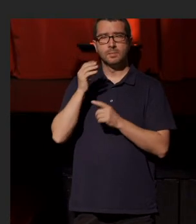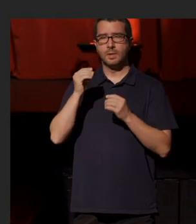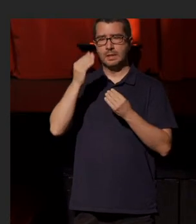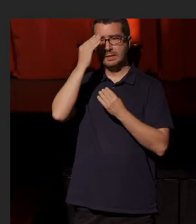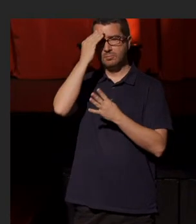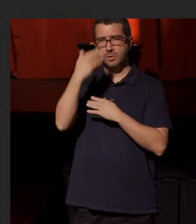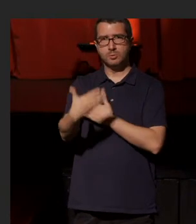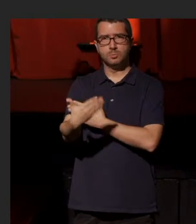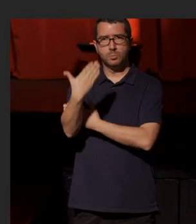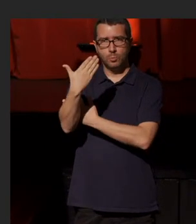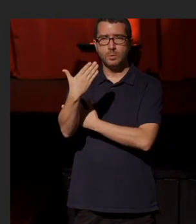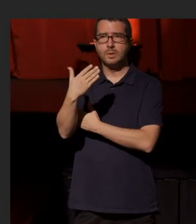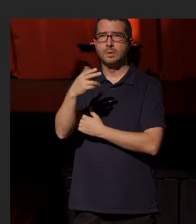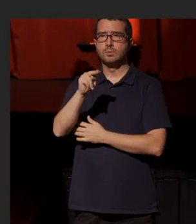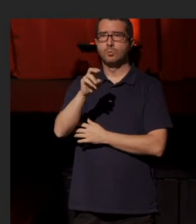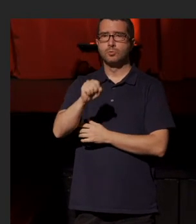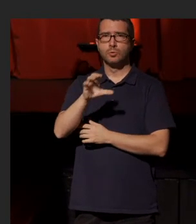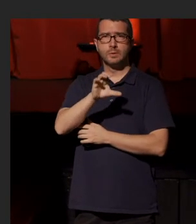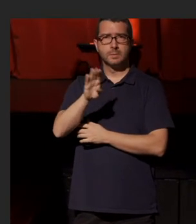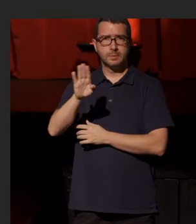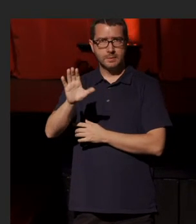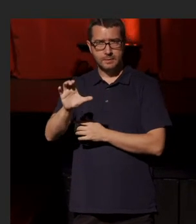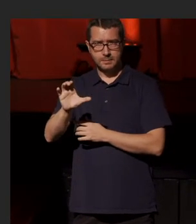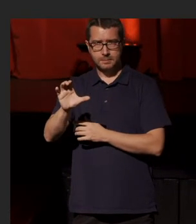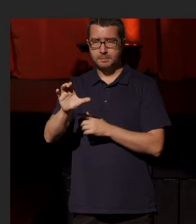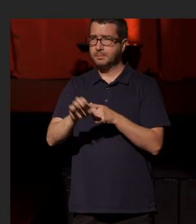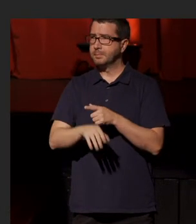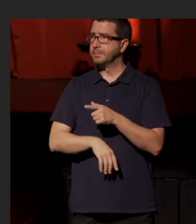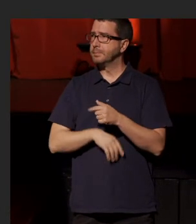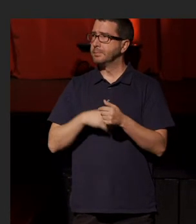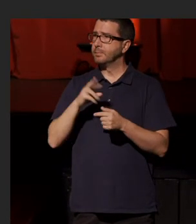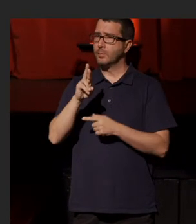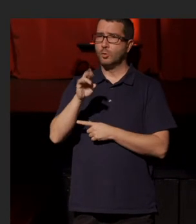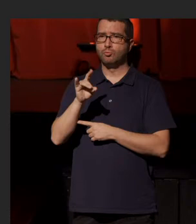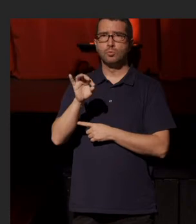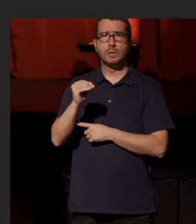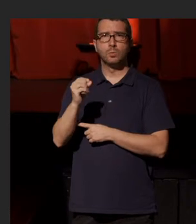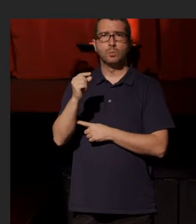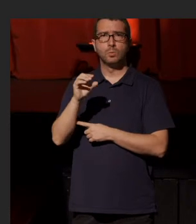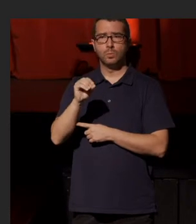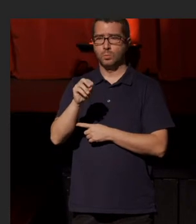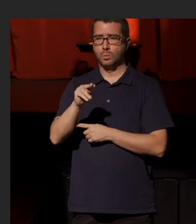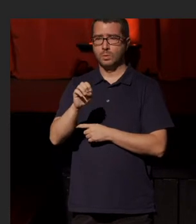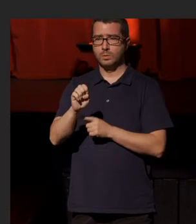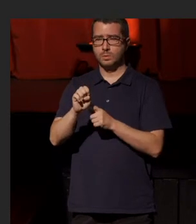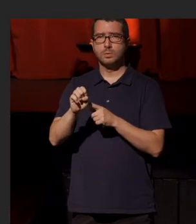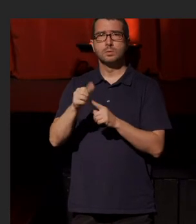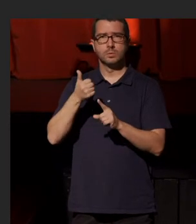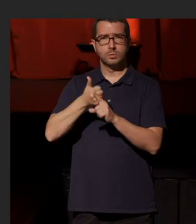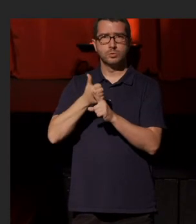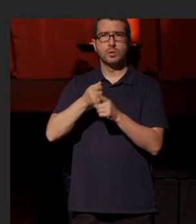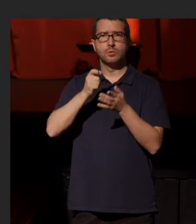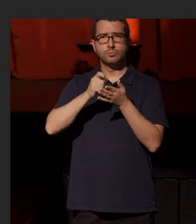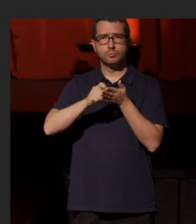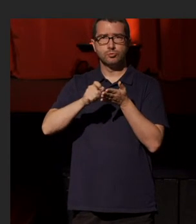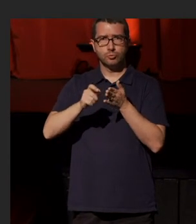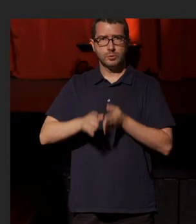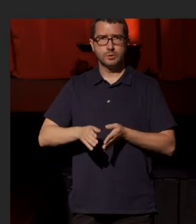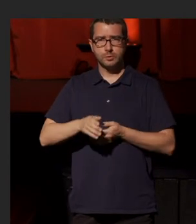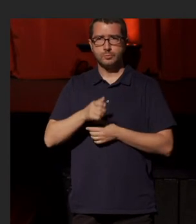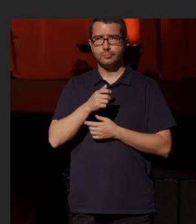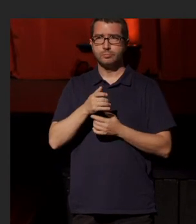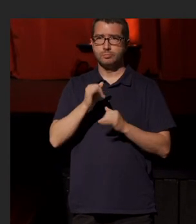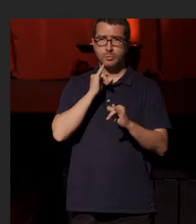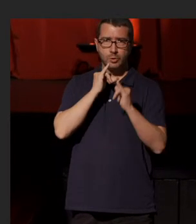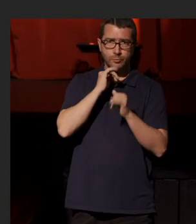Morning for mainland Nova Scotia on CBC Radio 1. She's an established journalist with a stellar reputation as a trusted